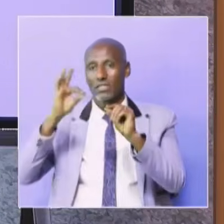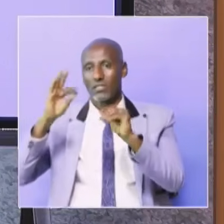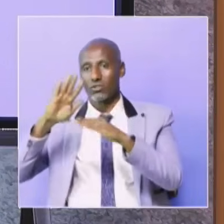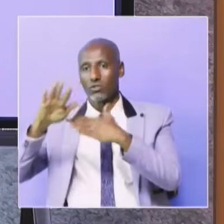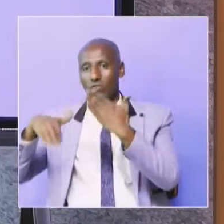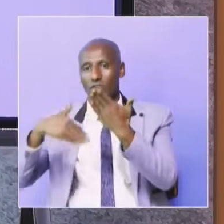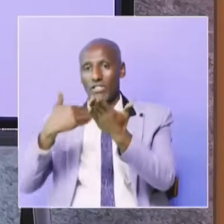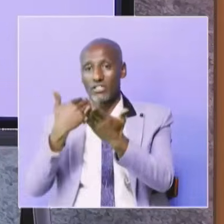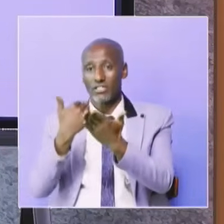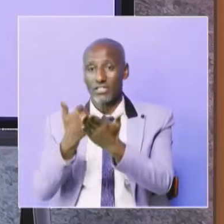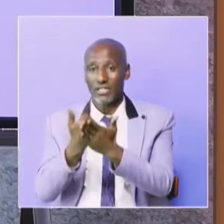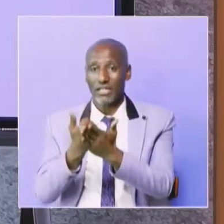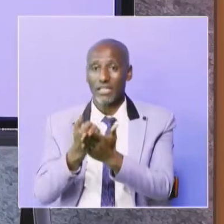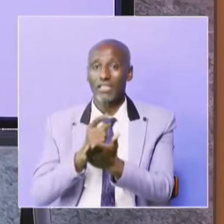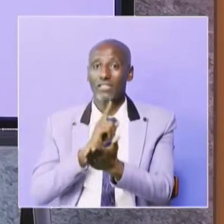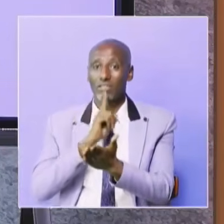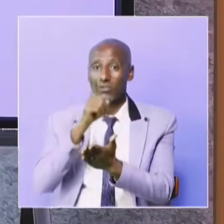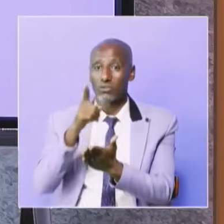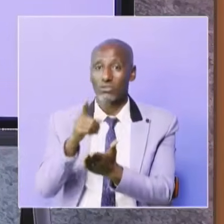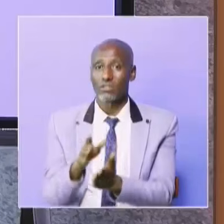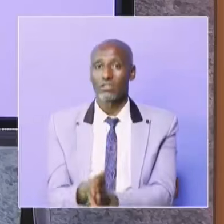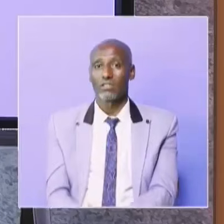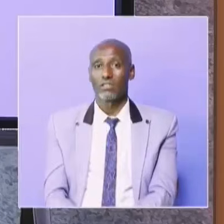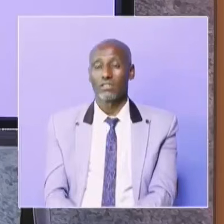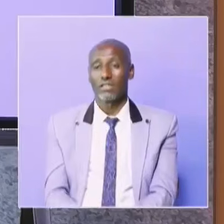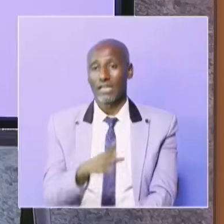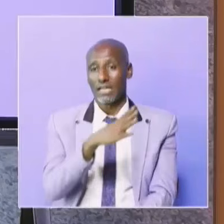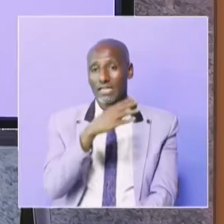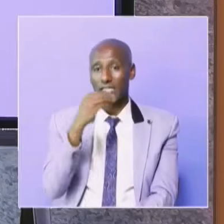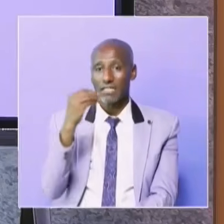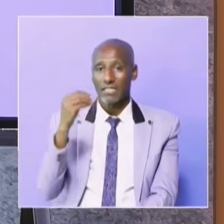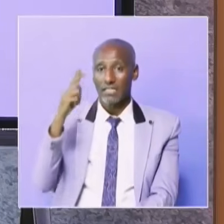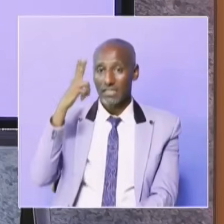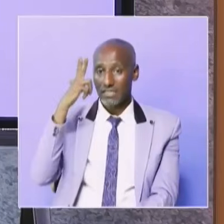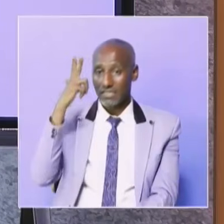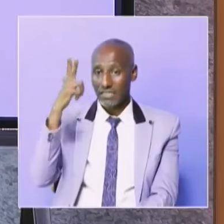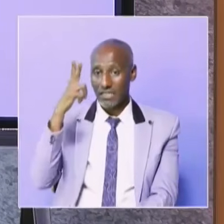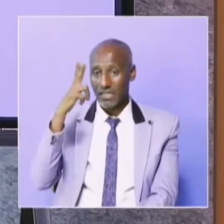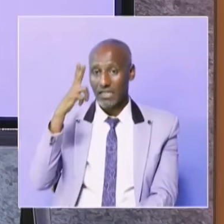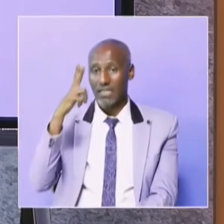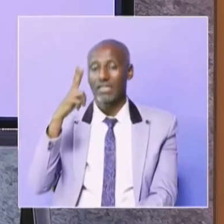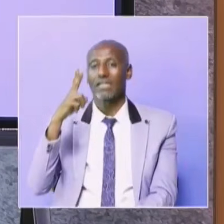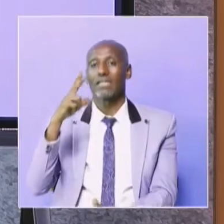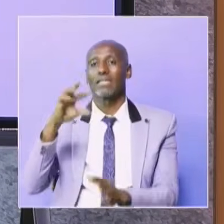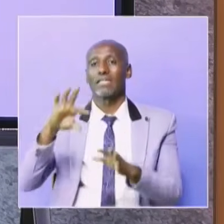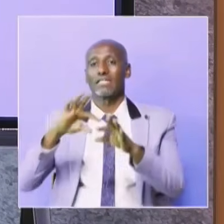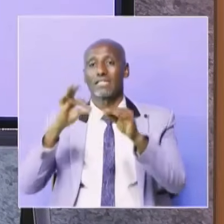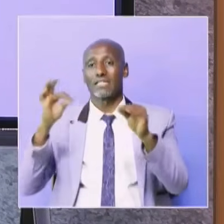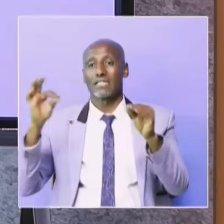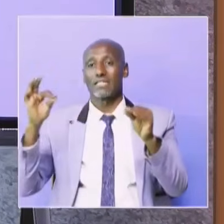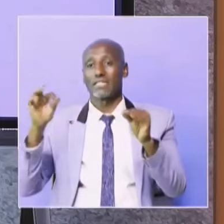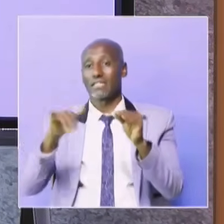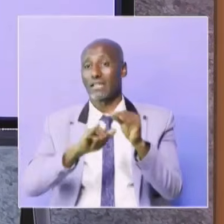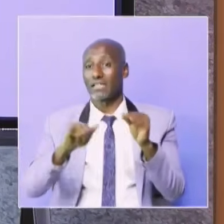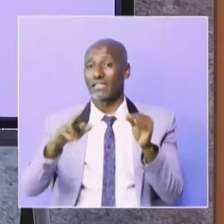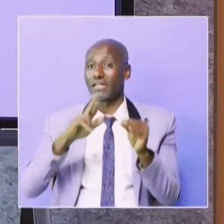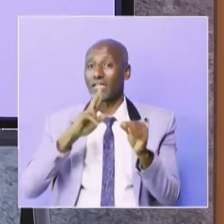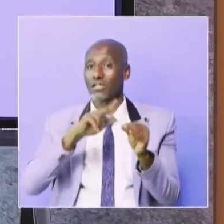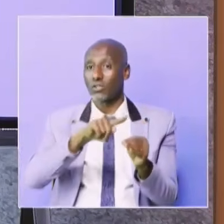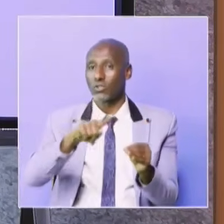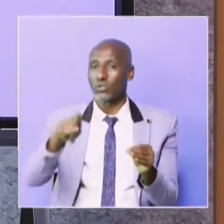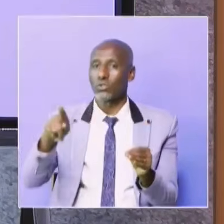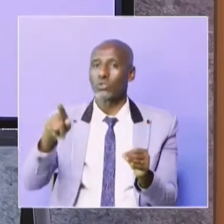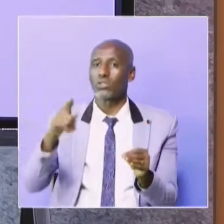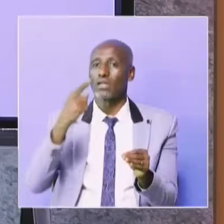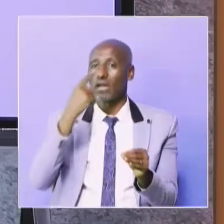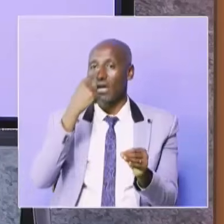general truth, okay? And 3 sentences that are your habits. What are your